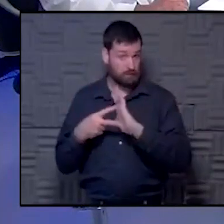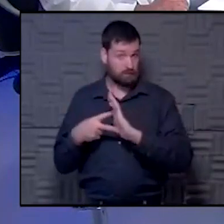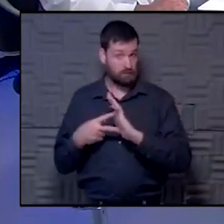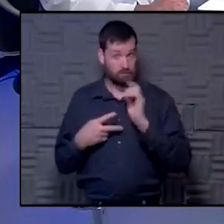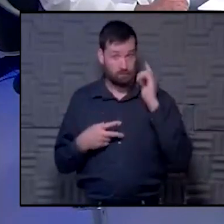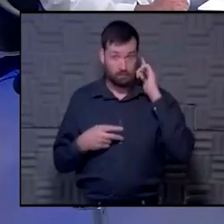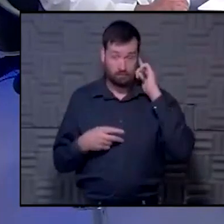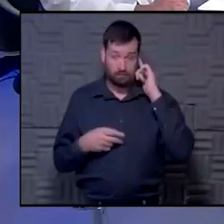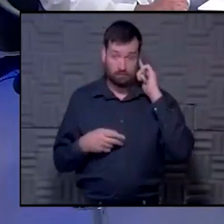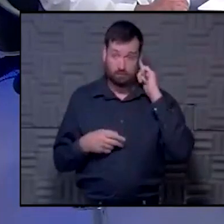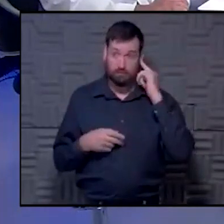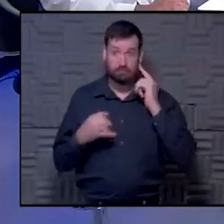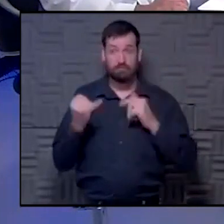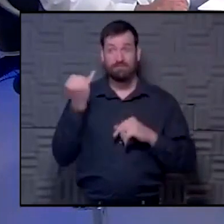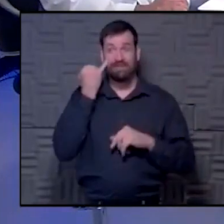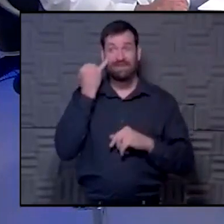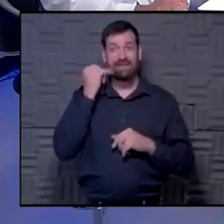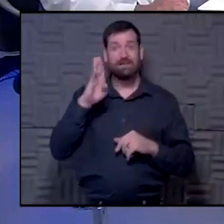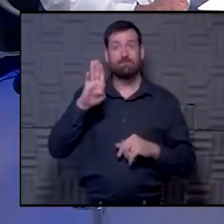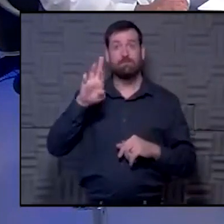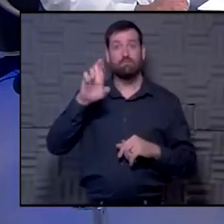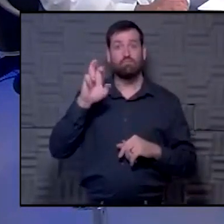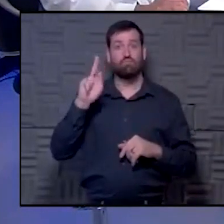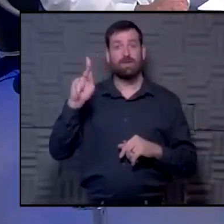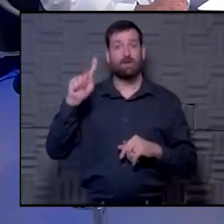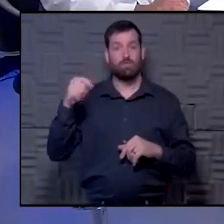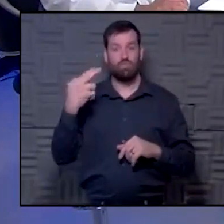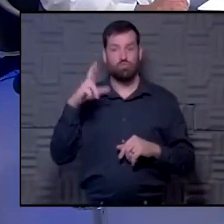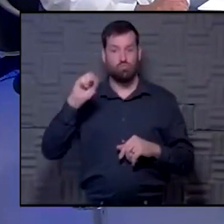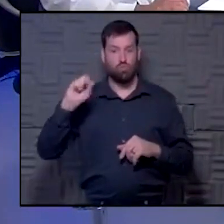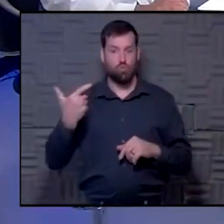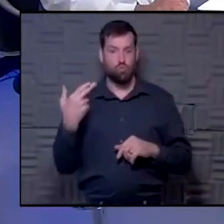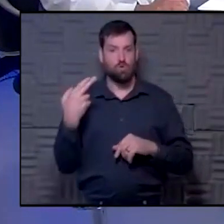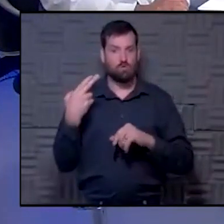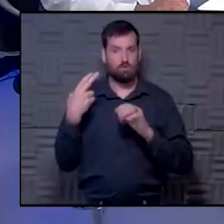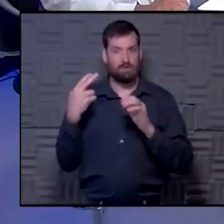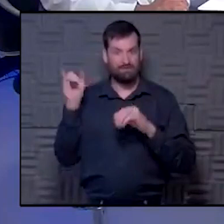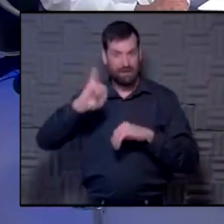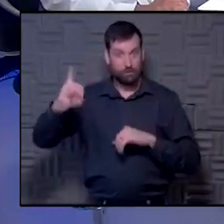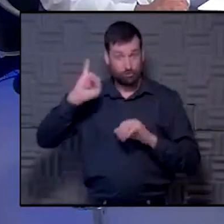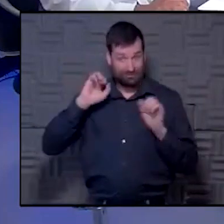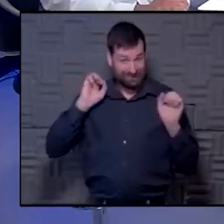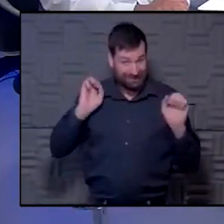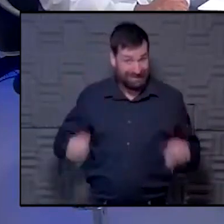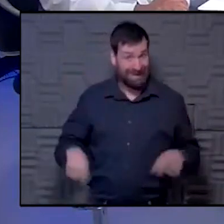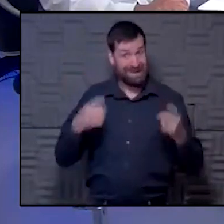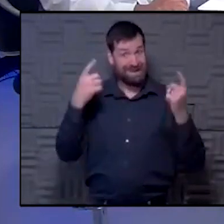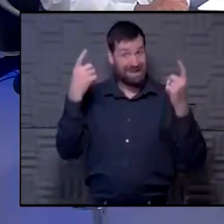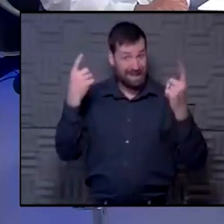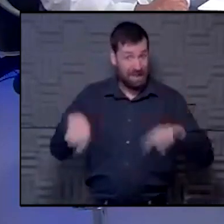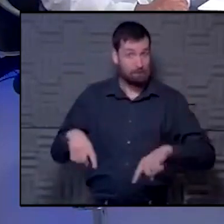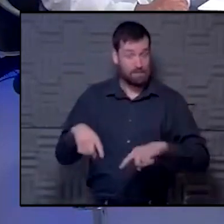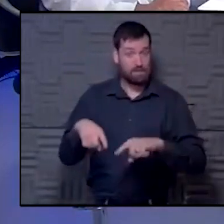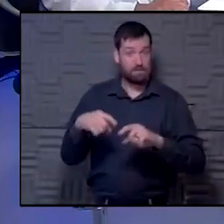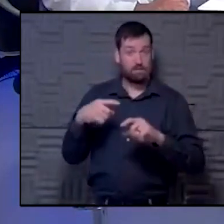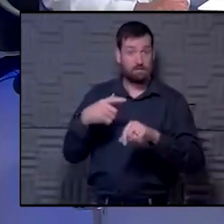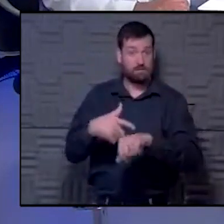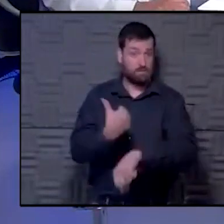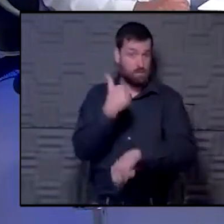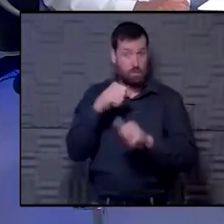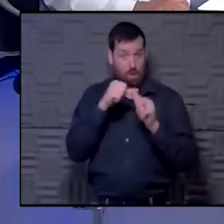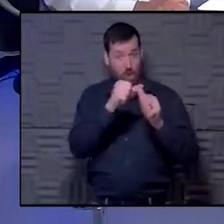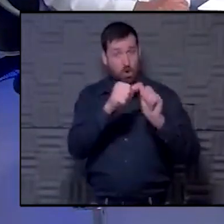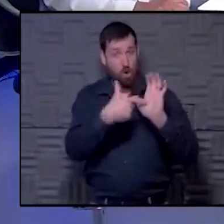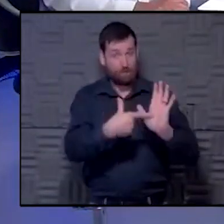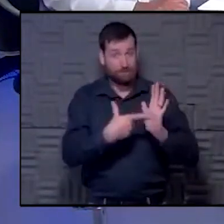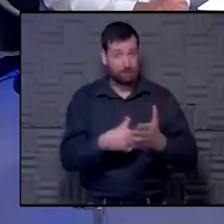vaccinated people who get breakthrough infection could still end up with long haul syndrome? Vaccinated people who get breakthrough infections. Yeah,